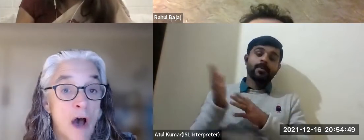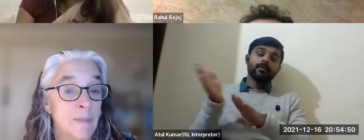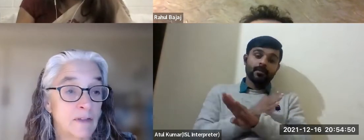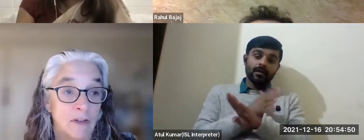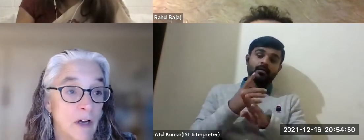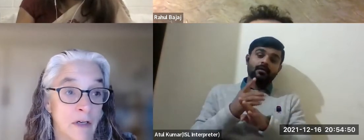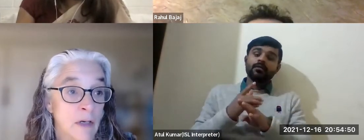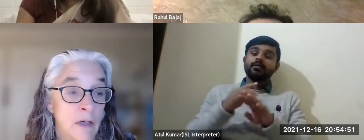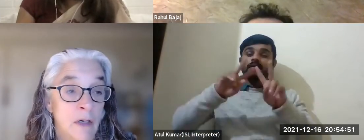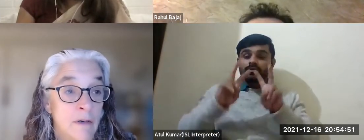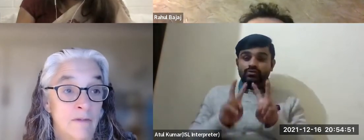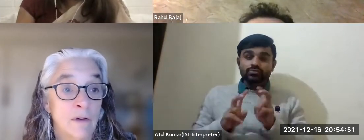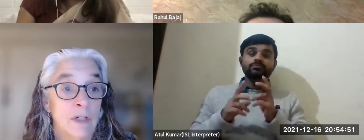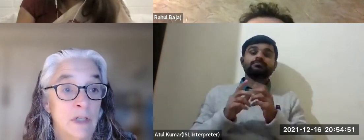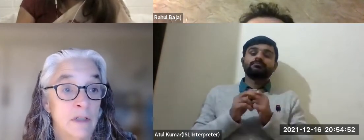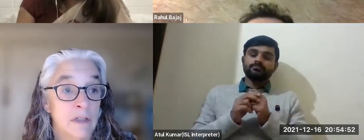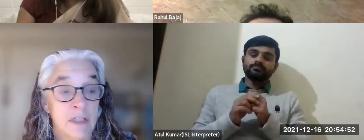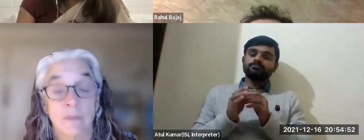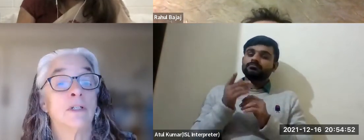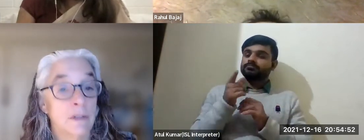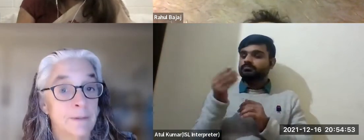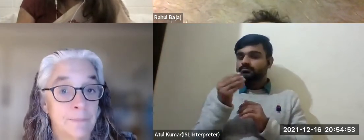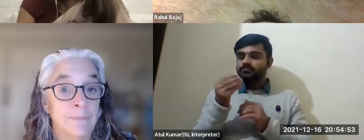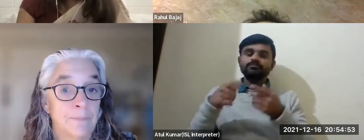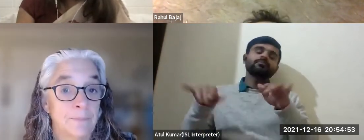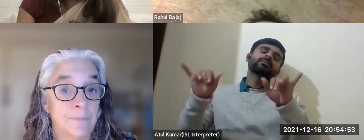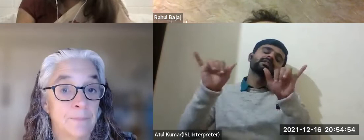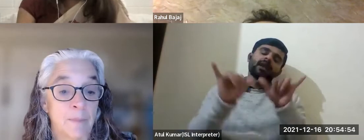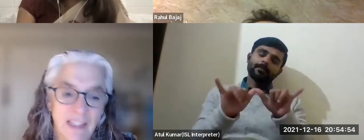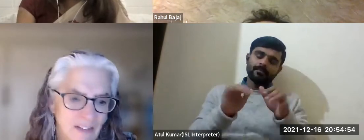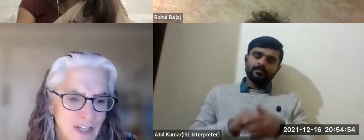the topics are very similar.